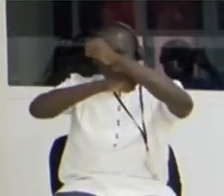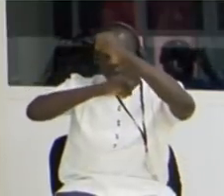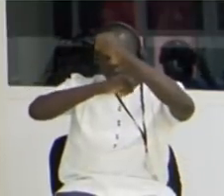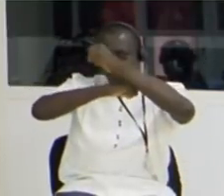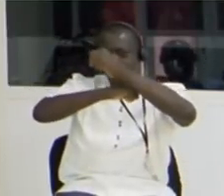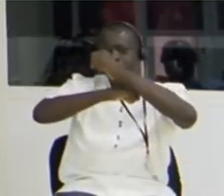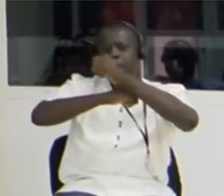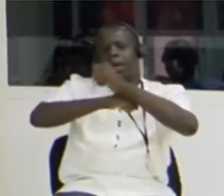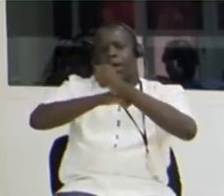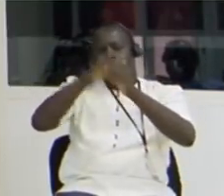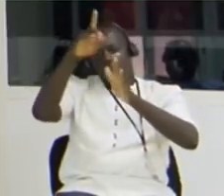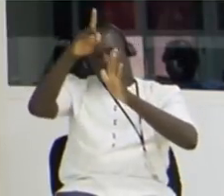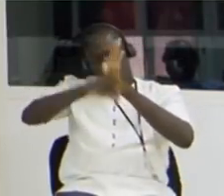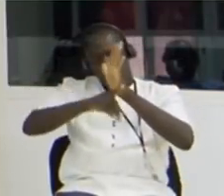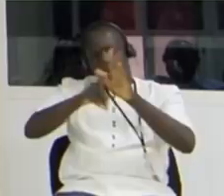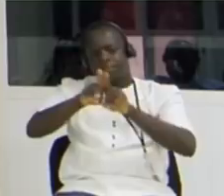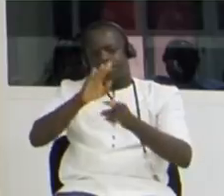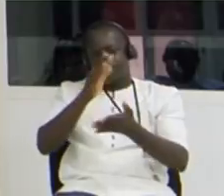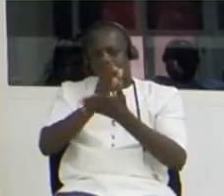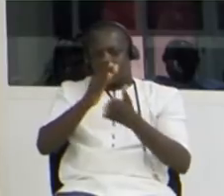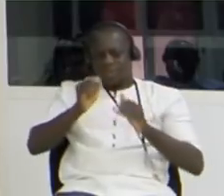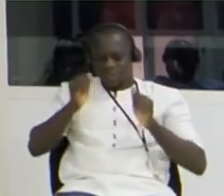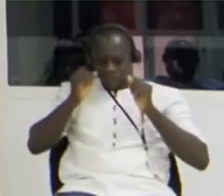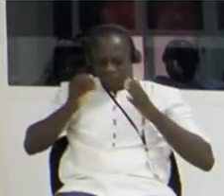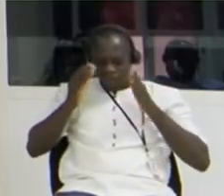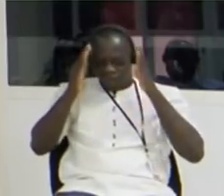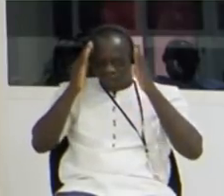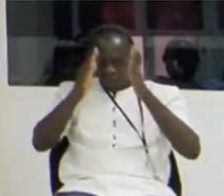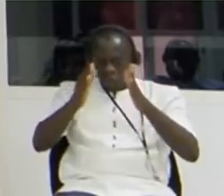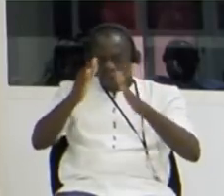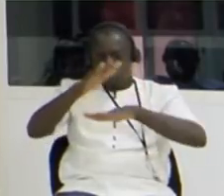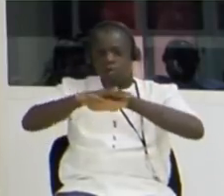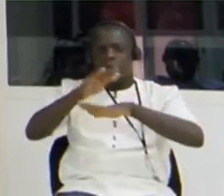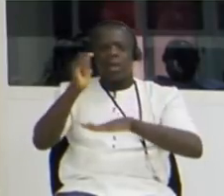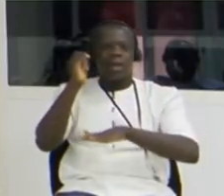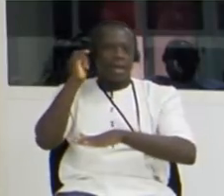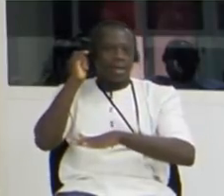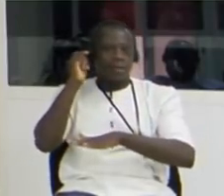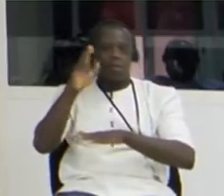And it was mainly for girls to be awarded scholarship